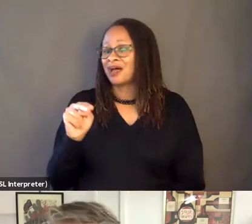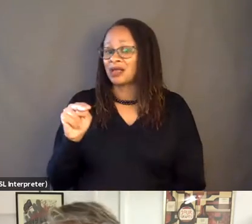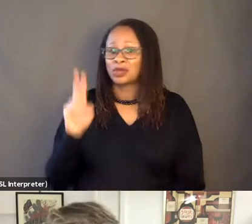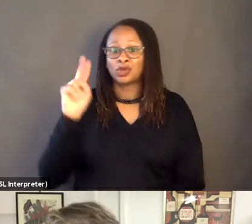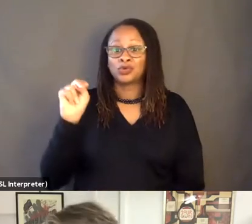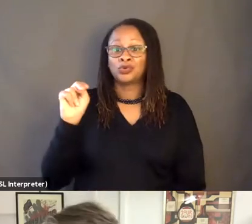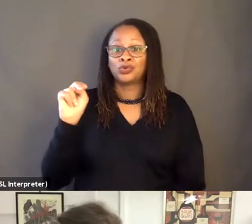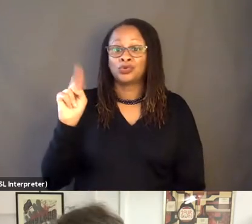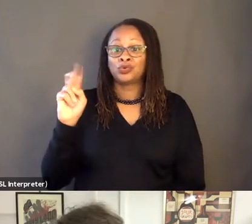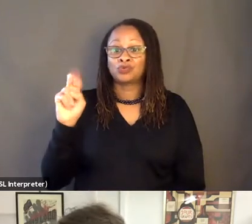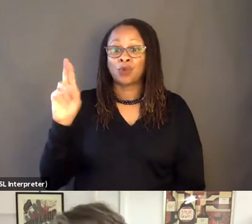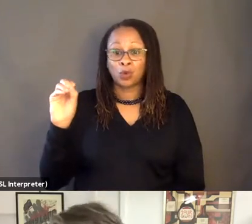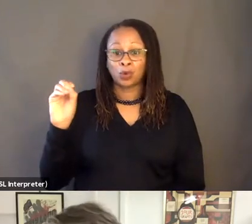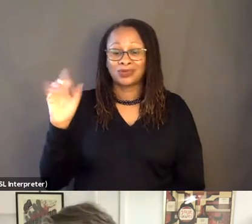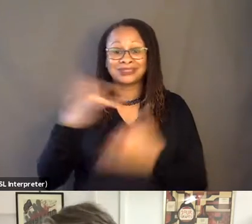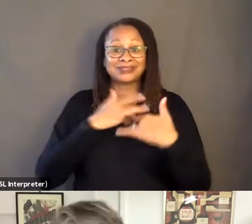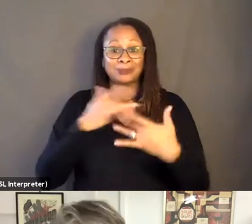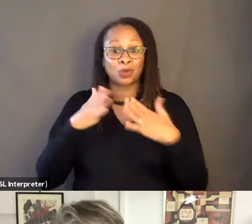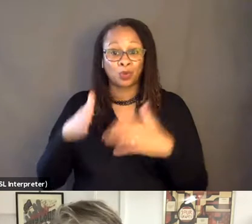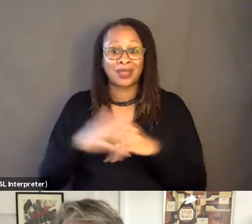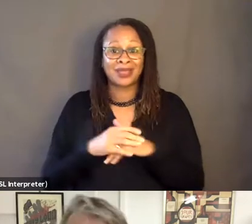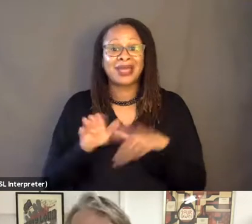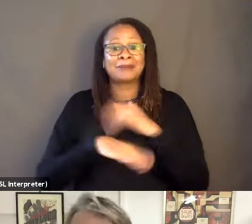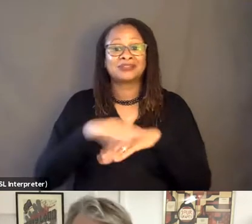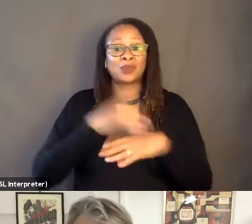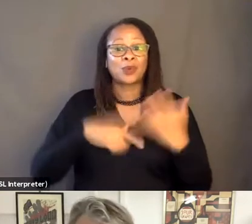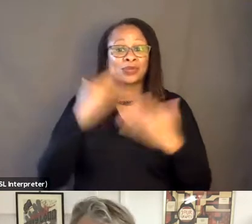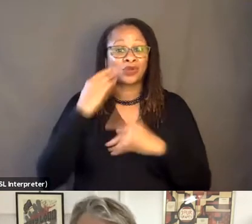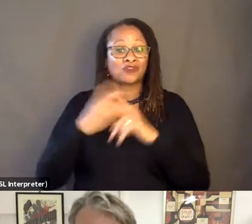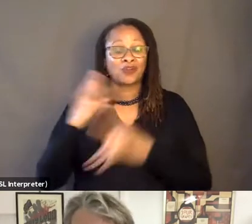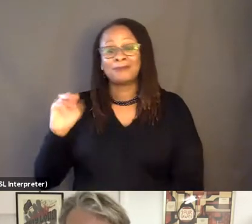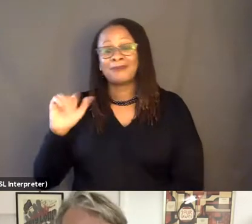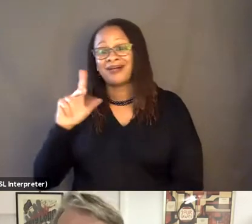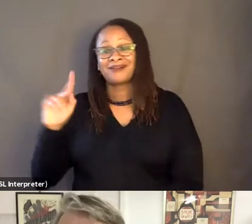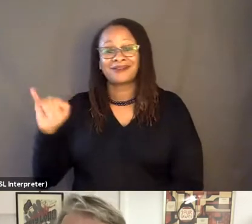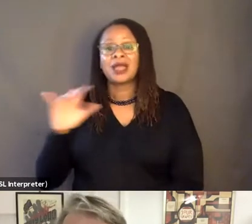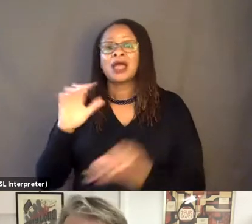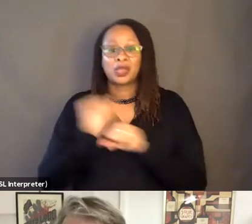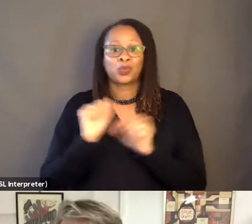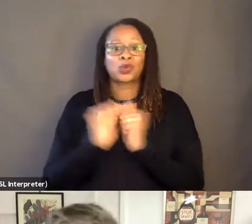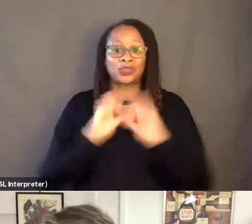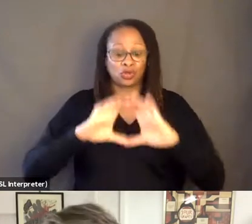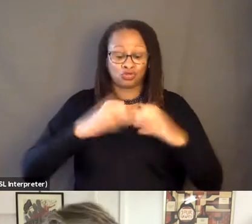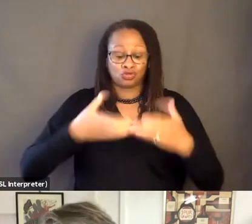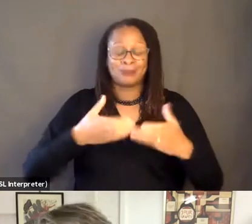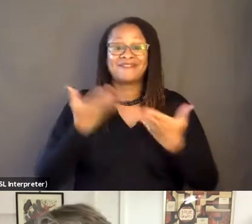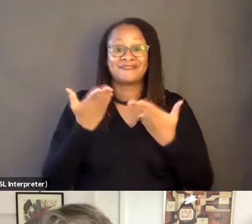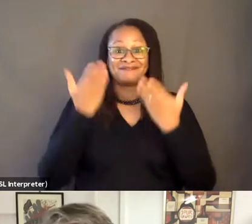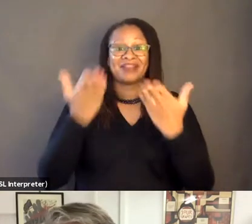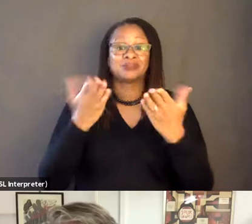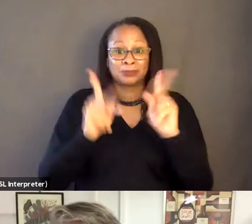on the insights both from Naoki, and also we worked with an advisory group of autistic people in the UK. So that was kind of where